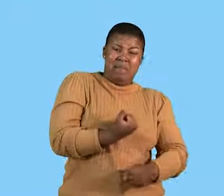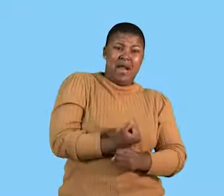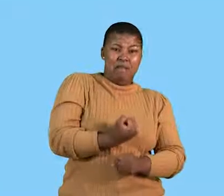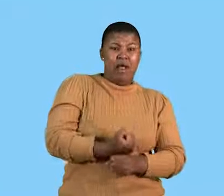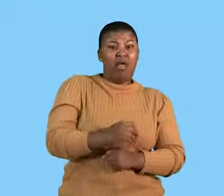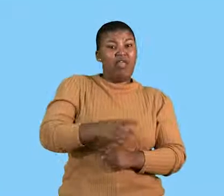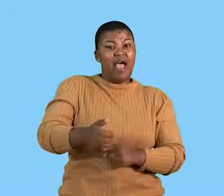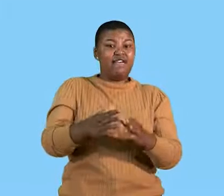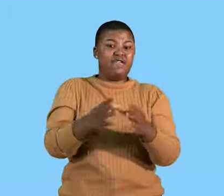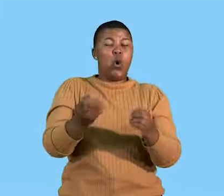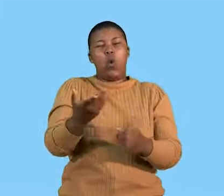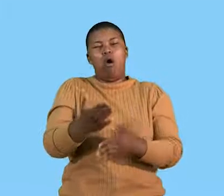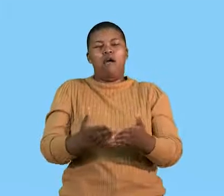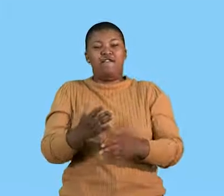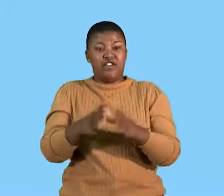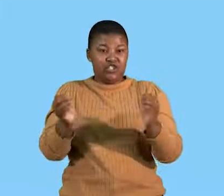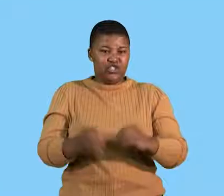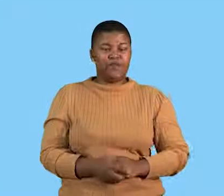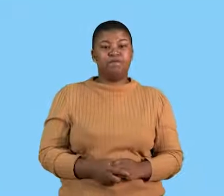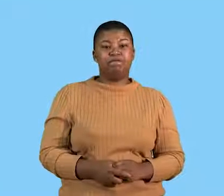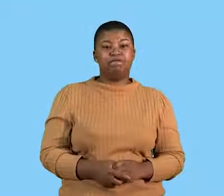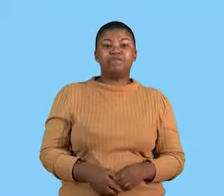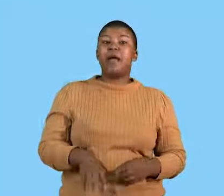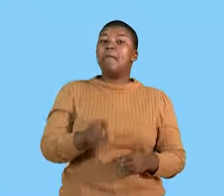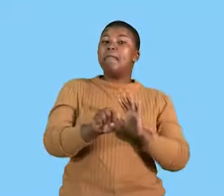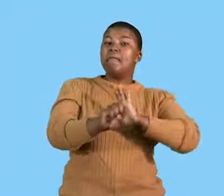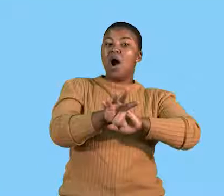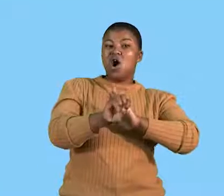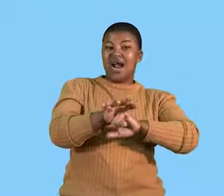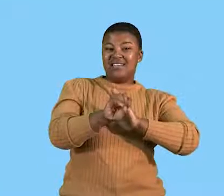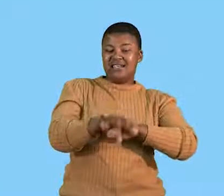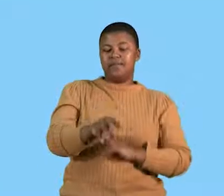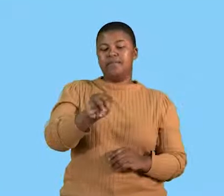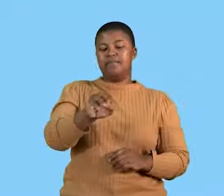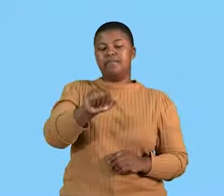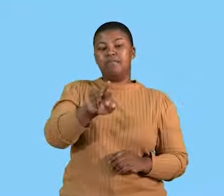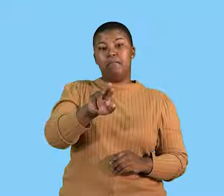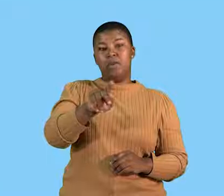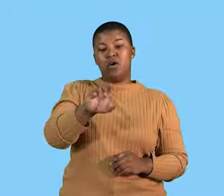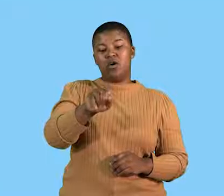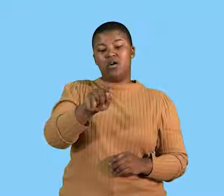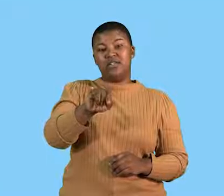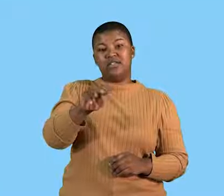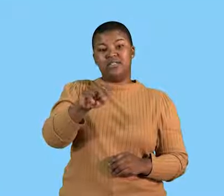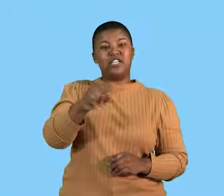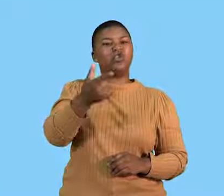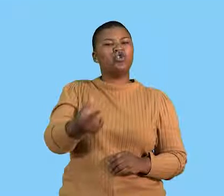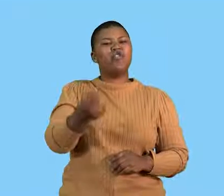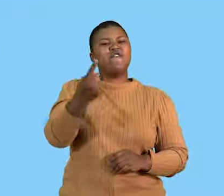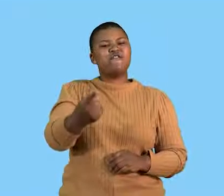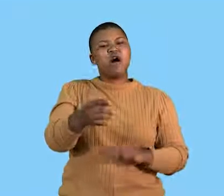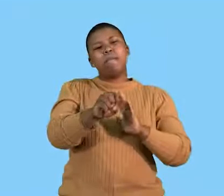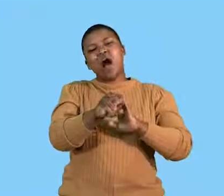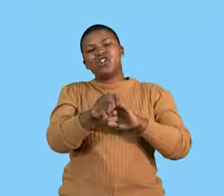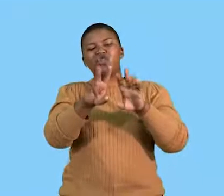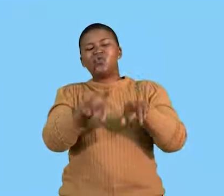or semi-finished products. Our marketing function does the market research as